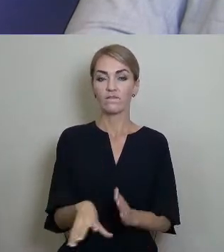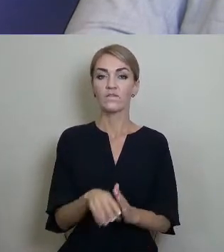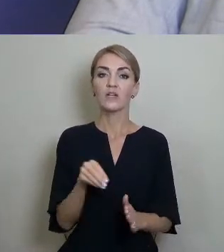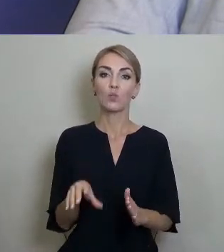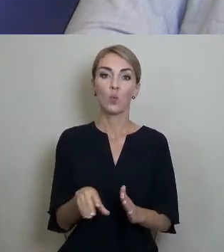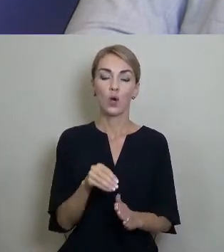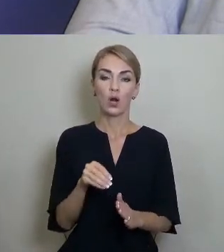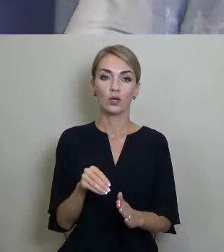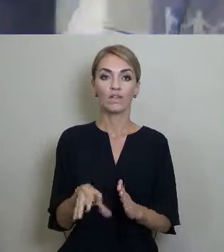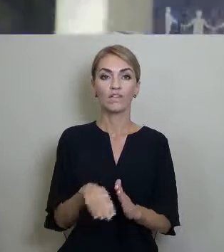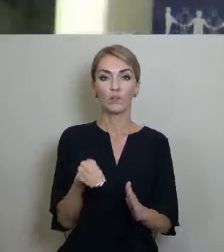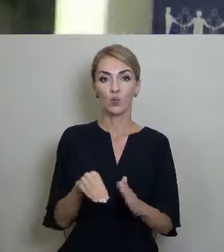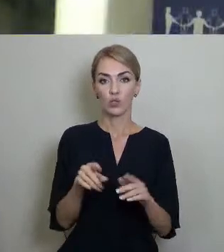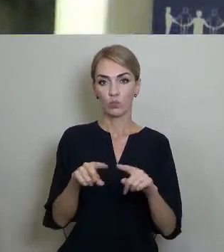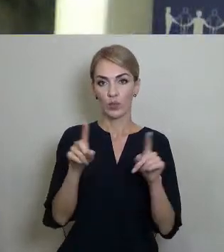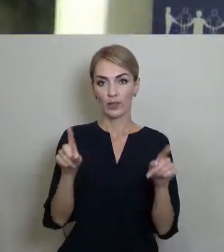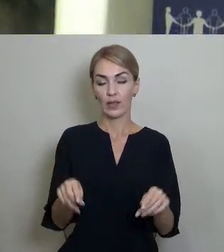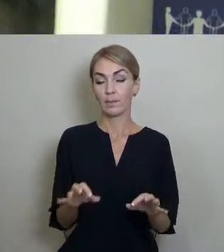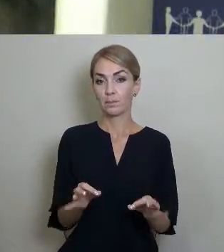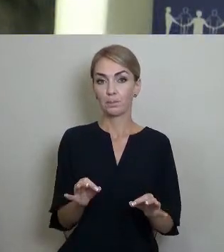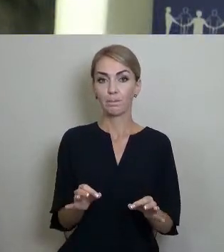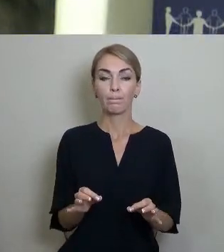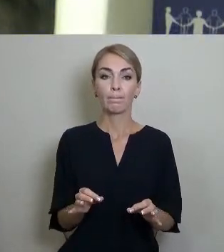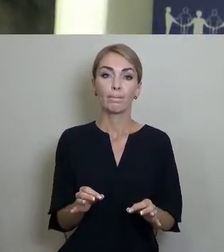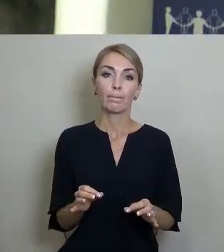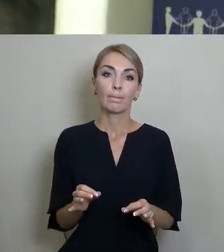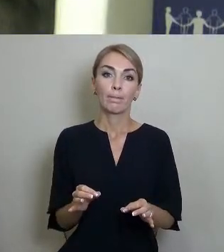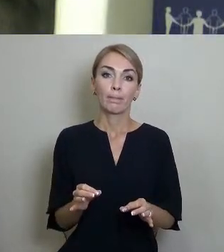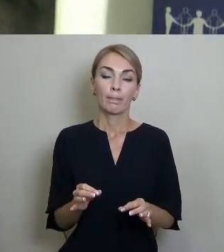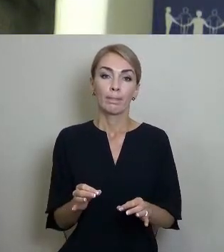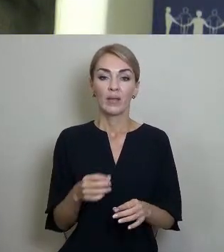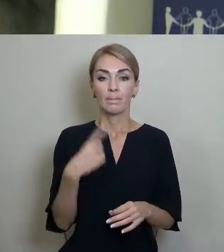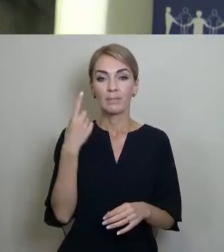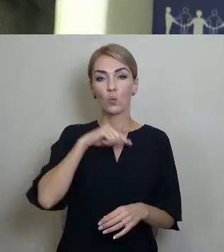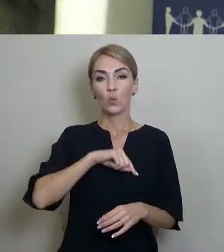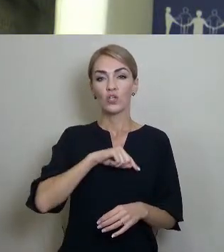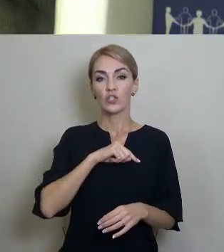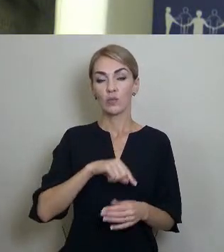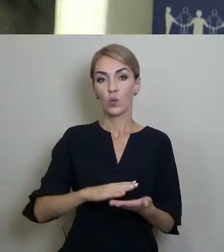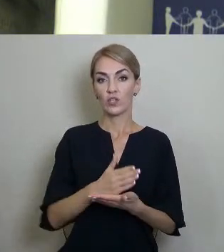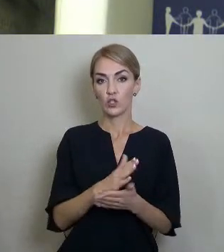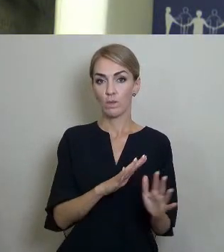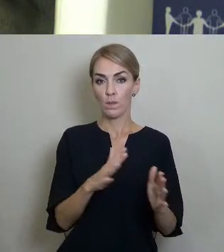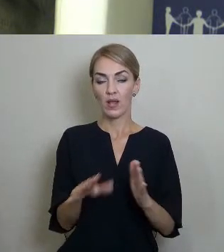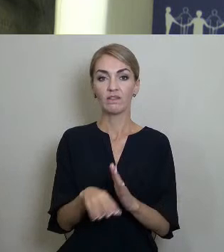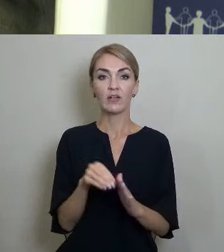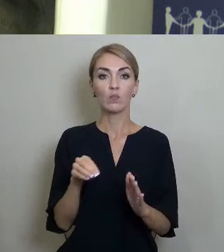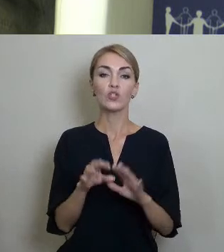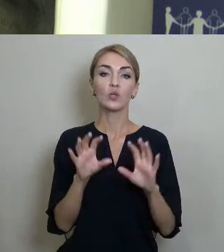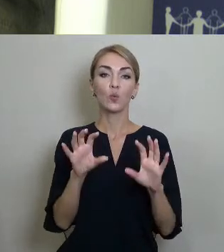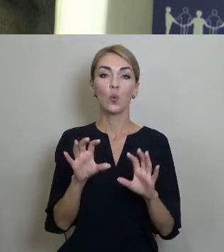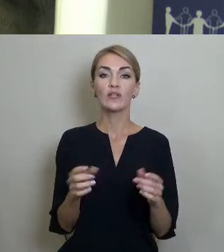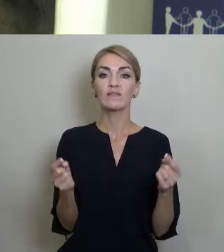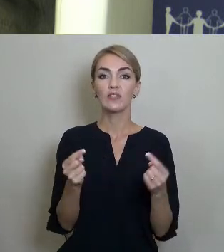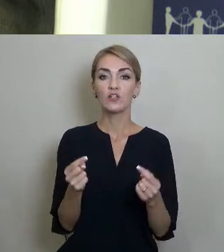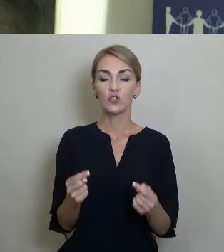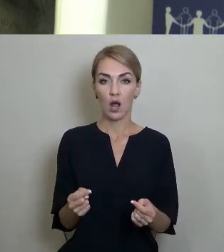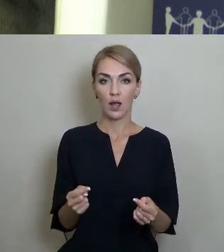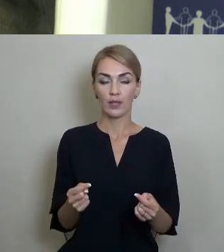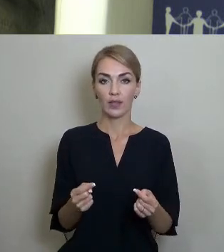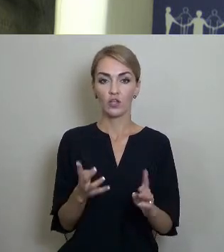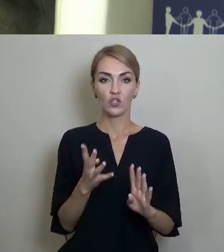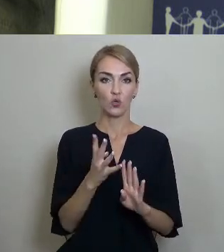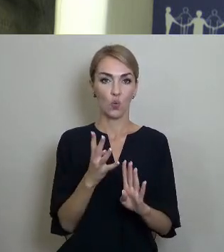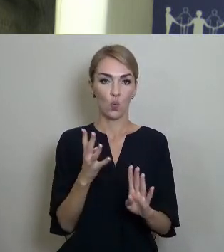And we still don't know how much time it will take to calculate all the votes. Yeah, the